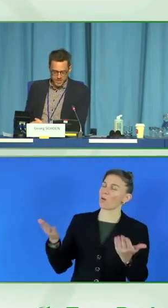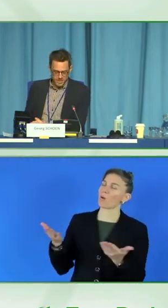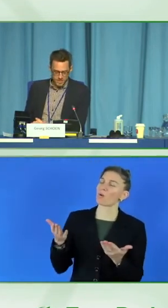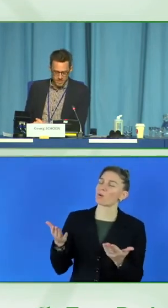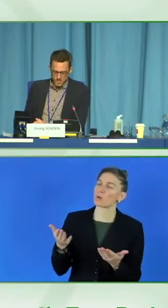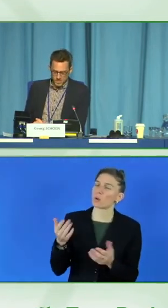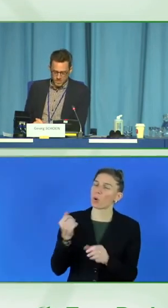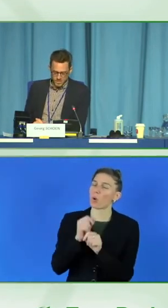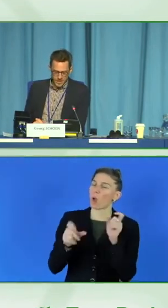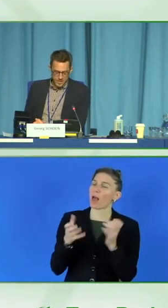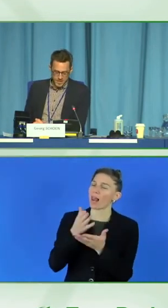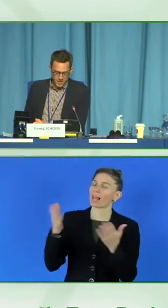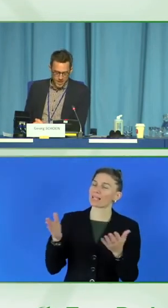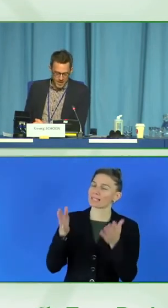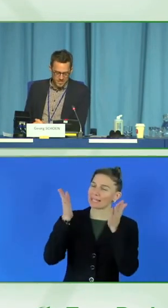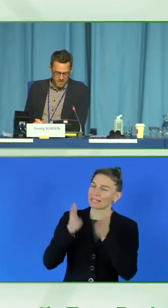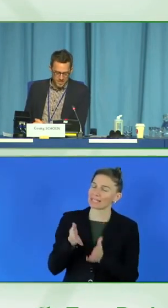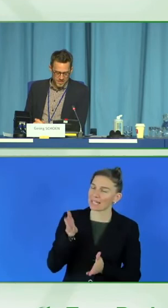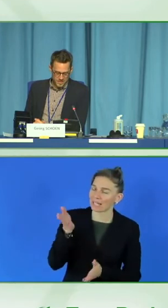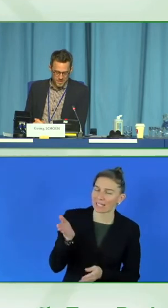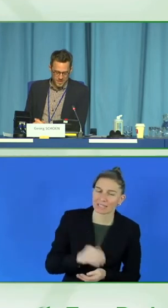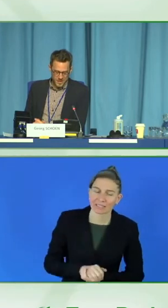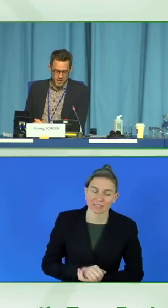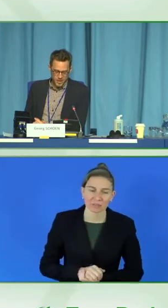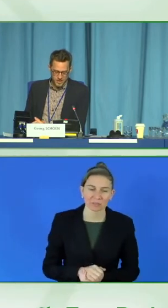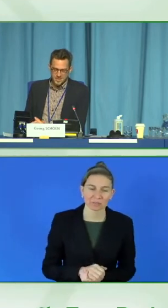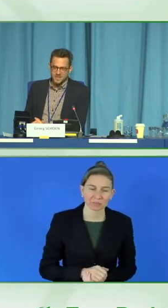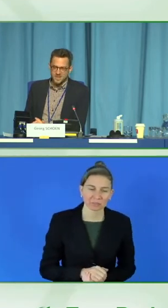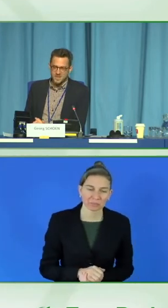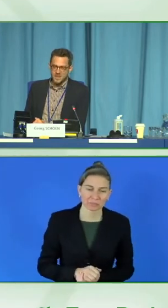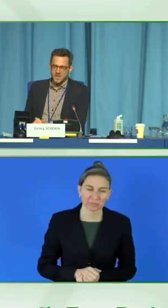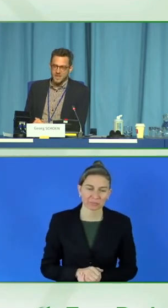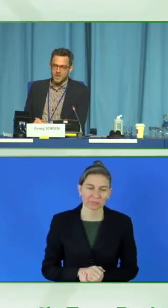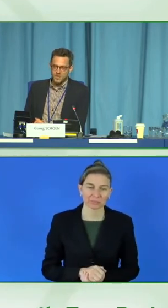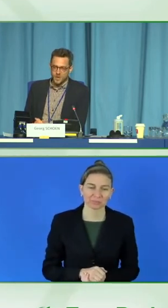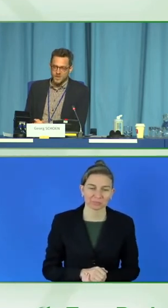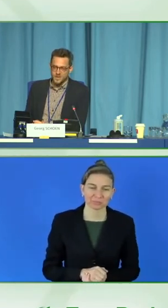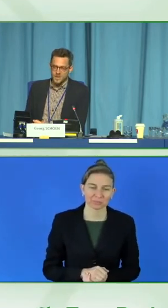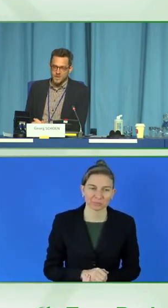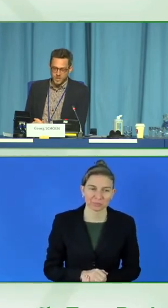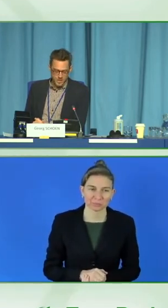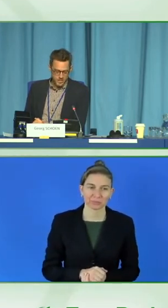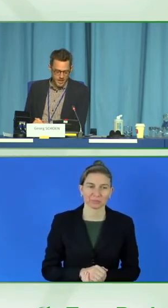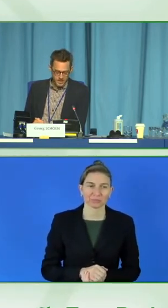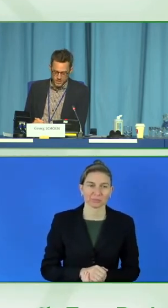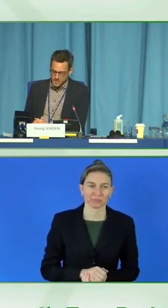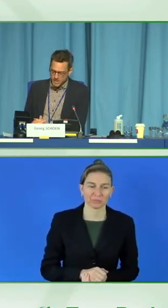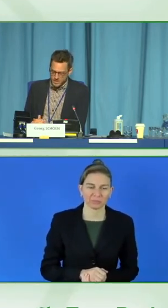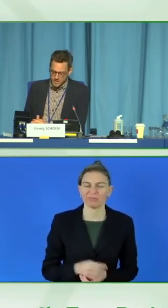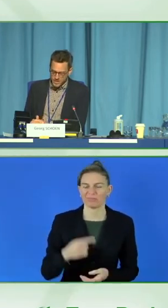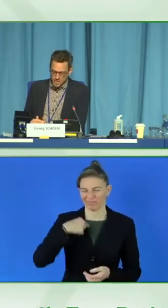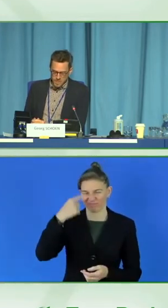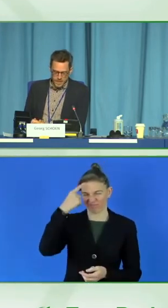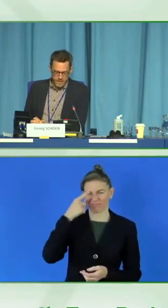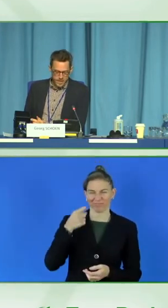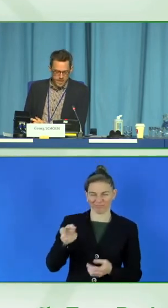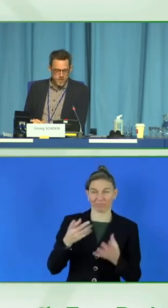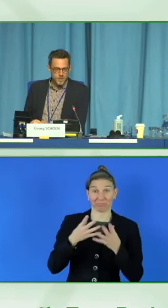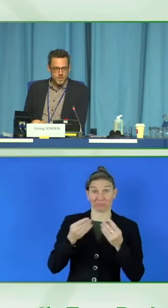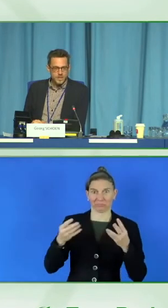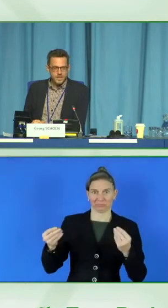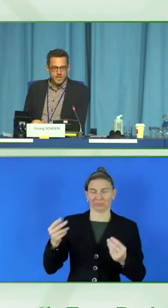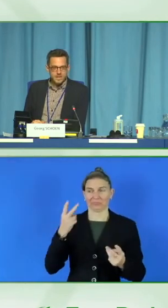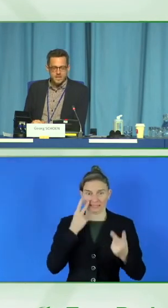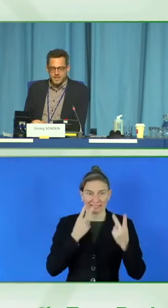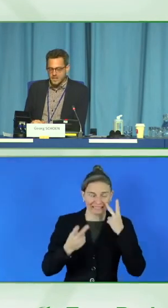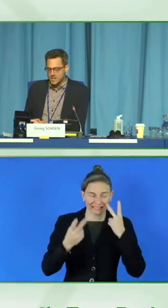perspective that, and I think you have it a lot, in your work that you have done yourselves, you